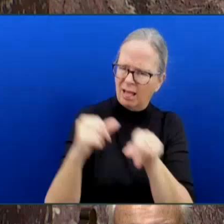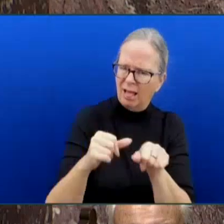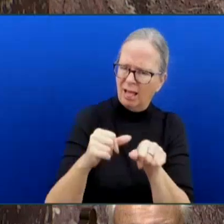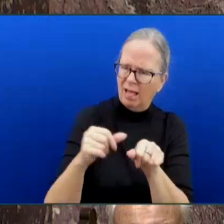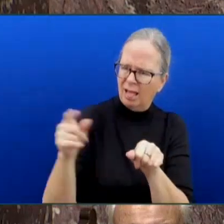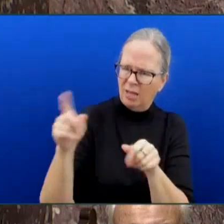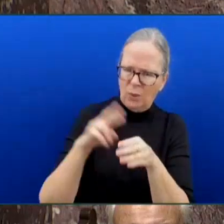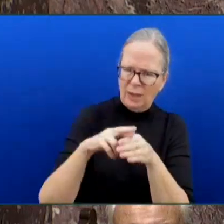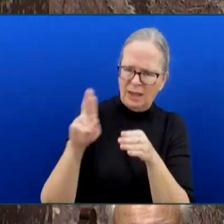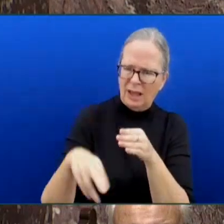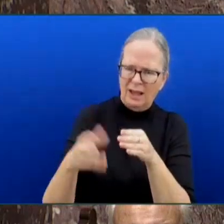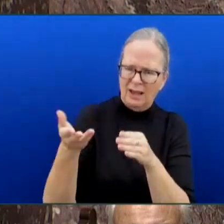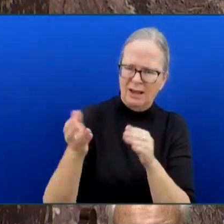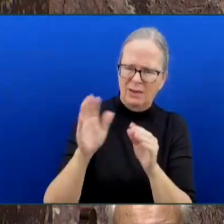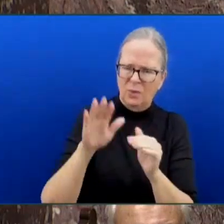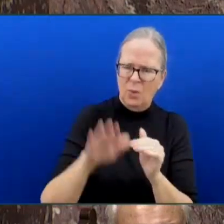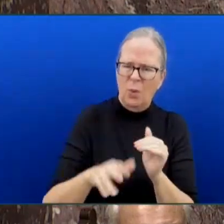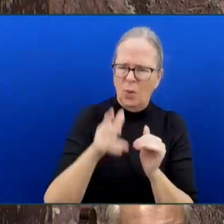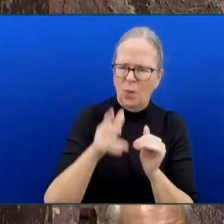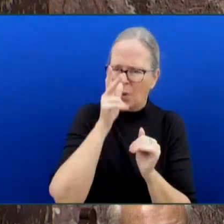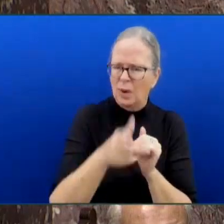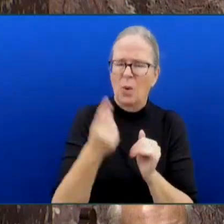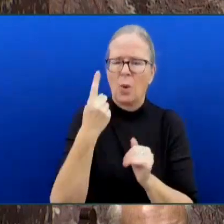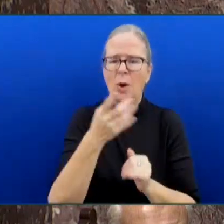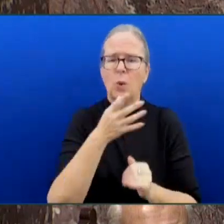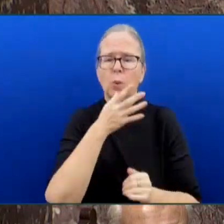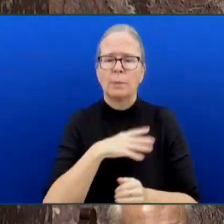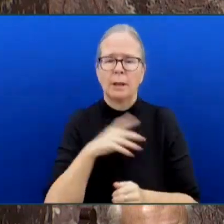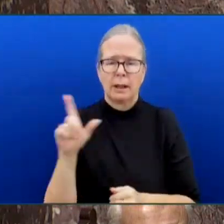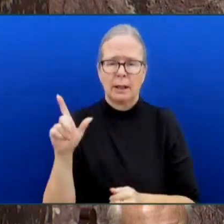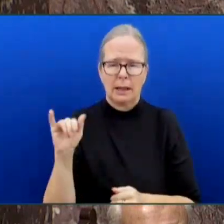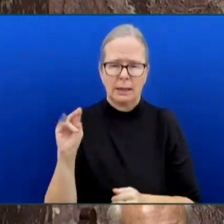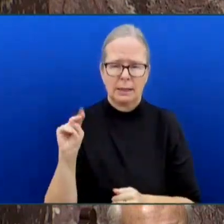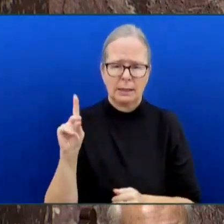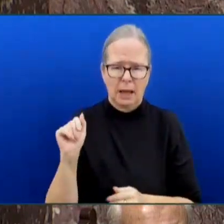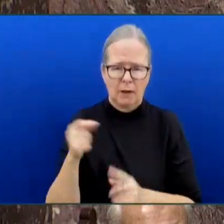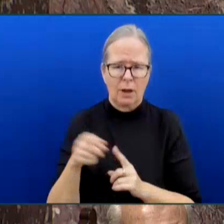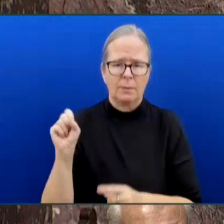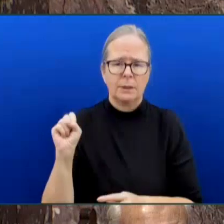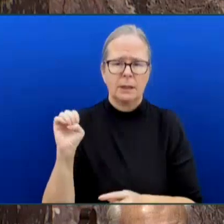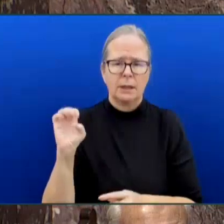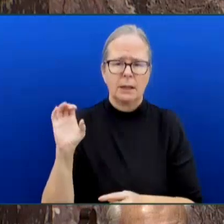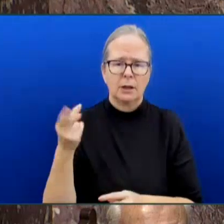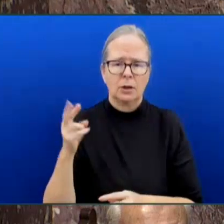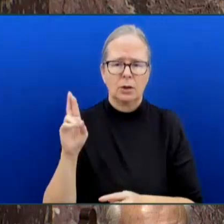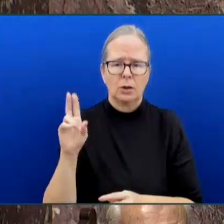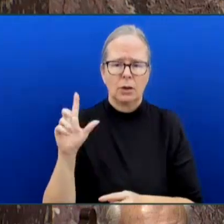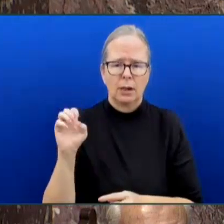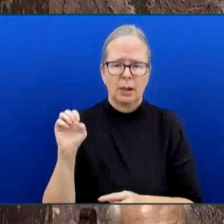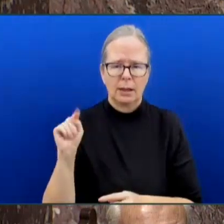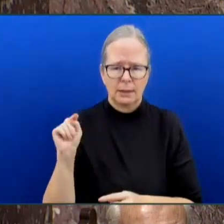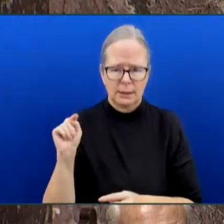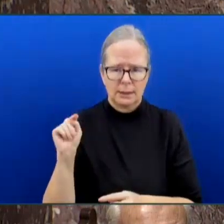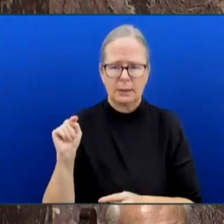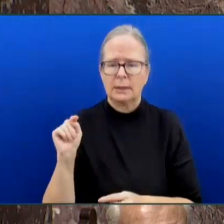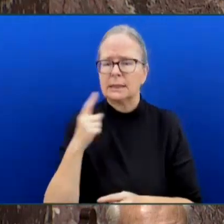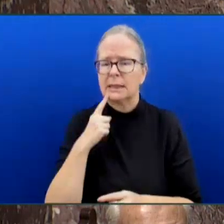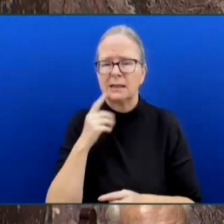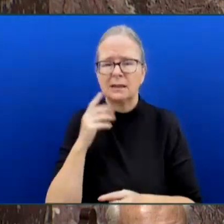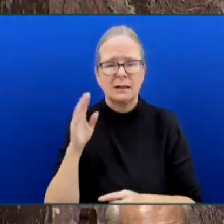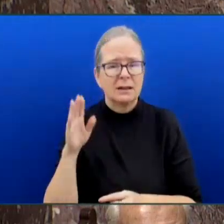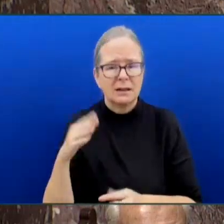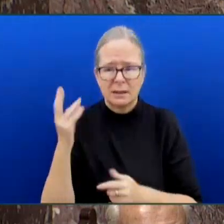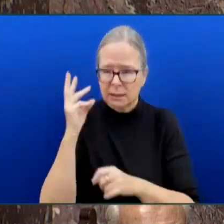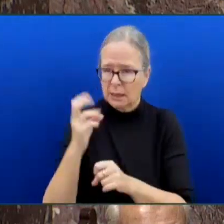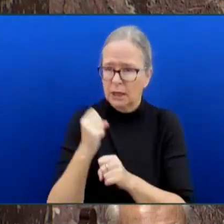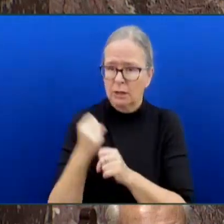from Seashell says about the time that this government's been in office. Can I quote? "What a difference 6 years has made. Before that, not one